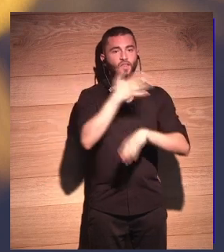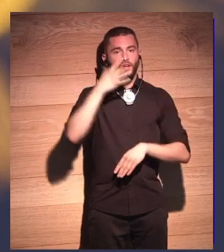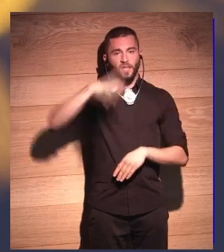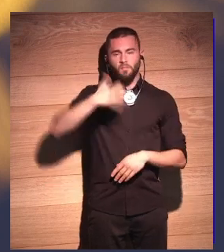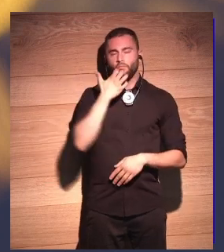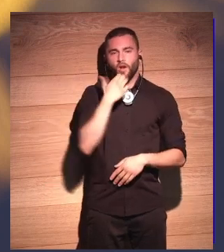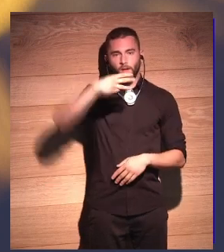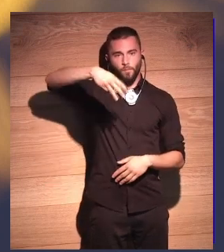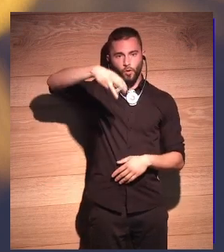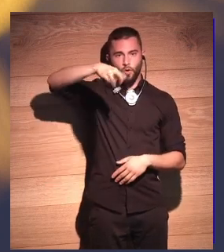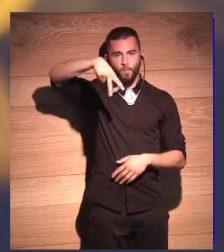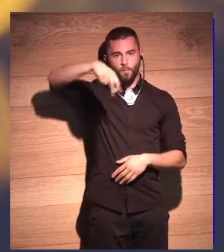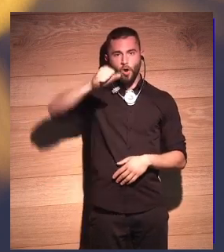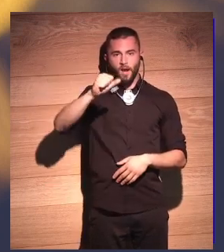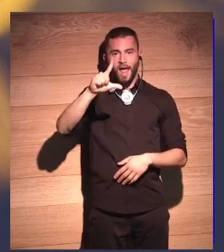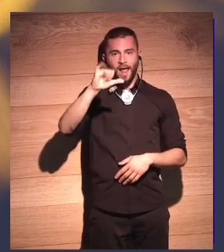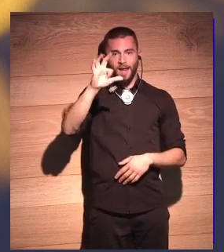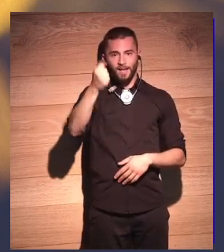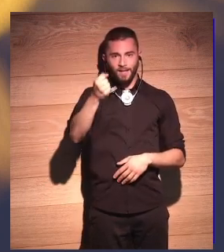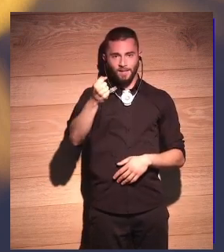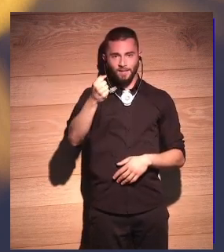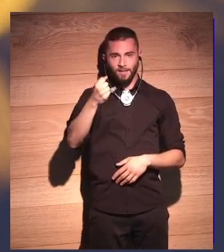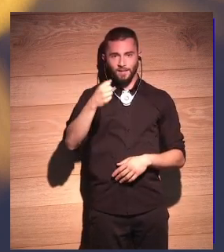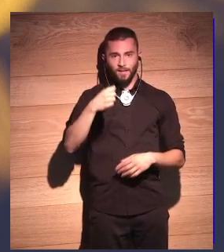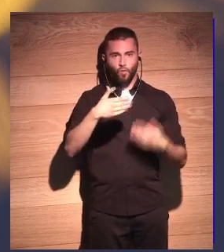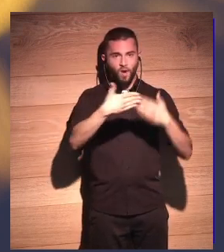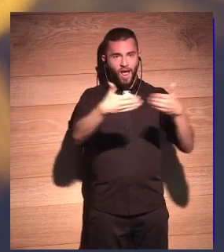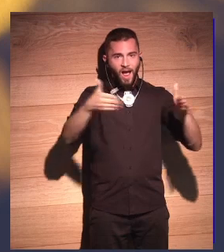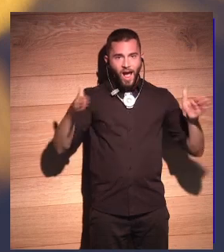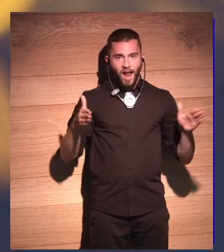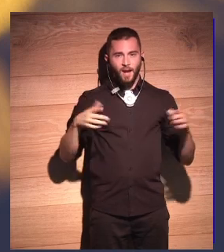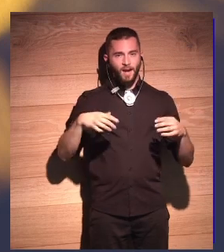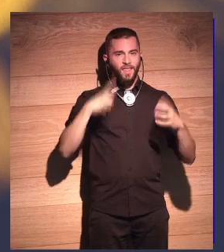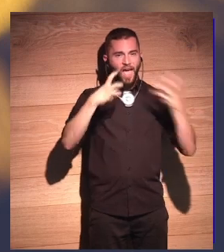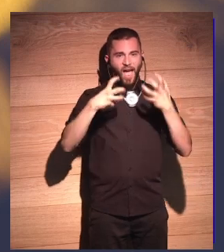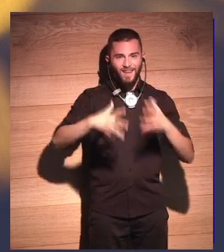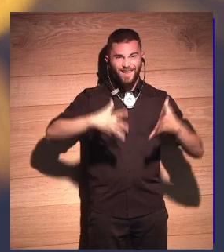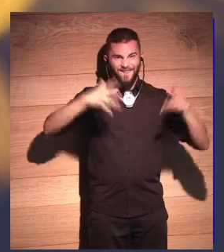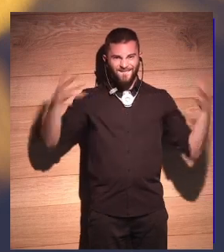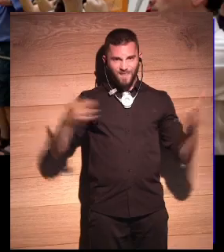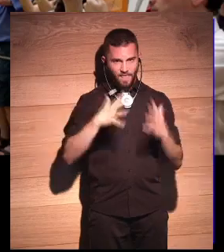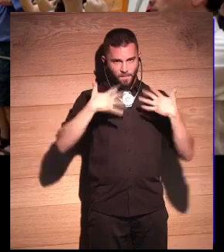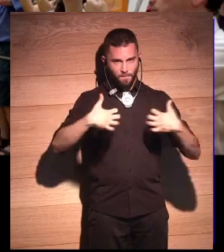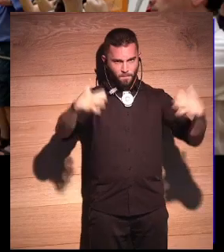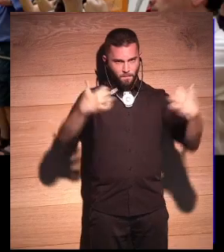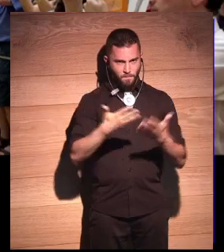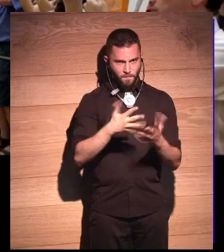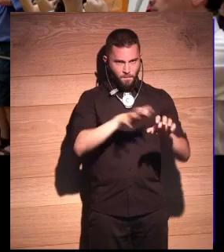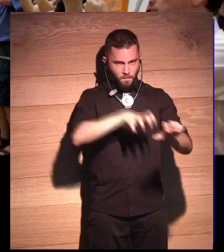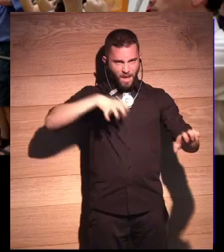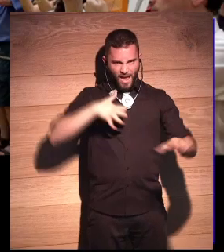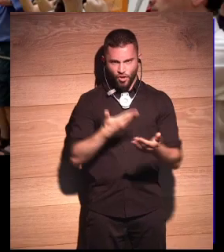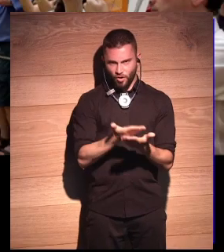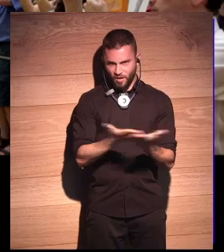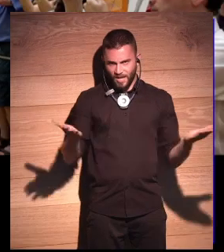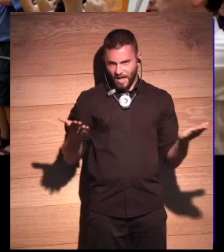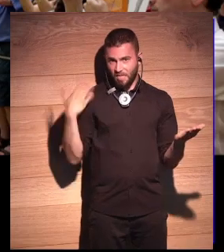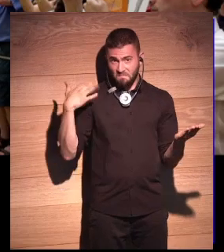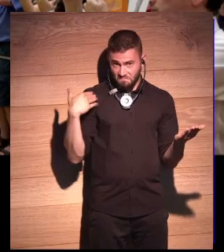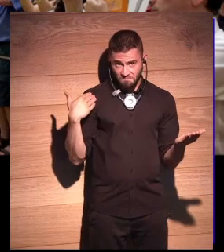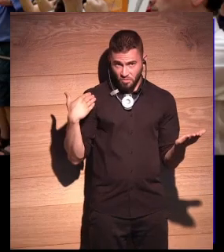been to a big art gallery? Probably most of you, relatively recently. This is what it actually looks